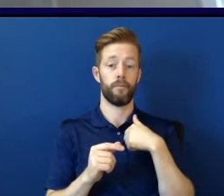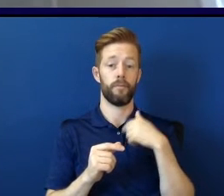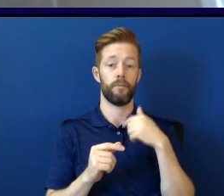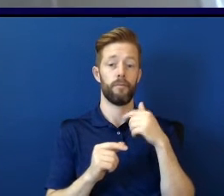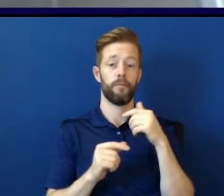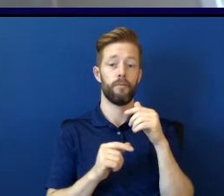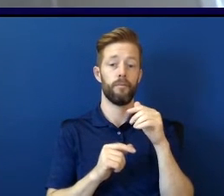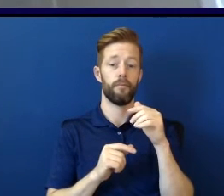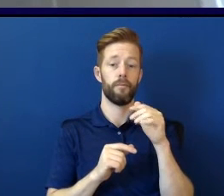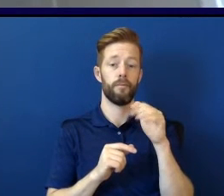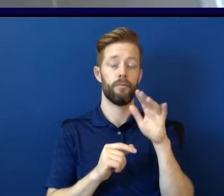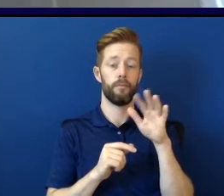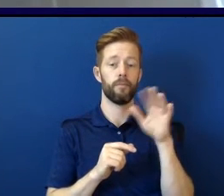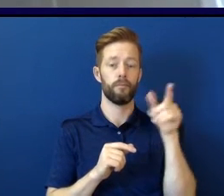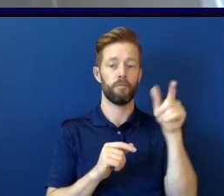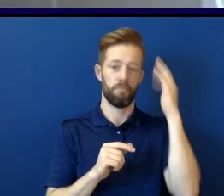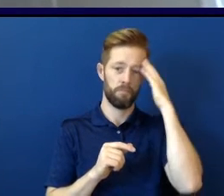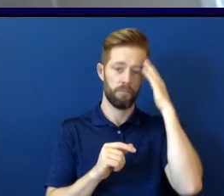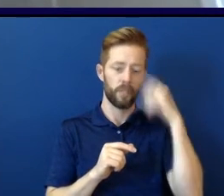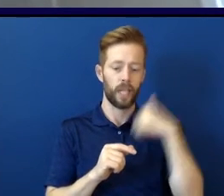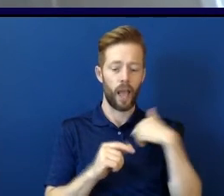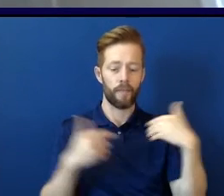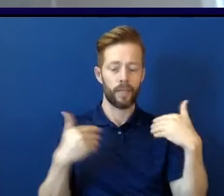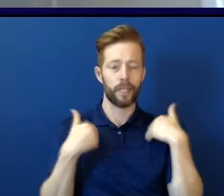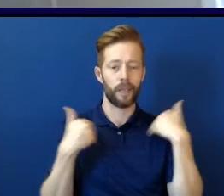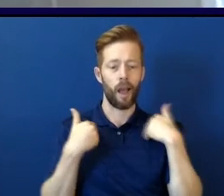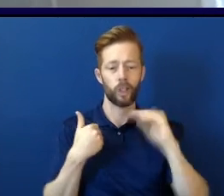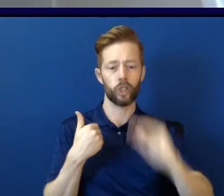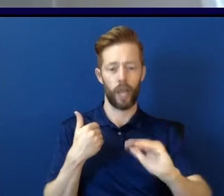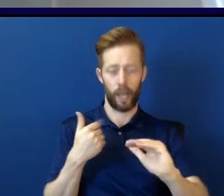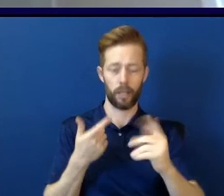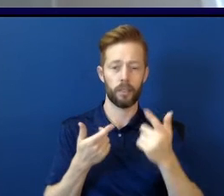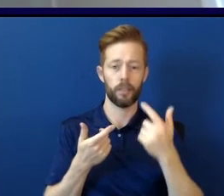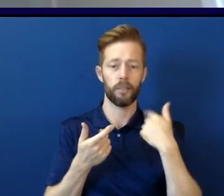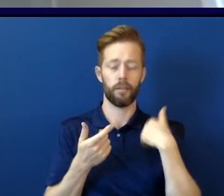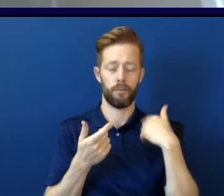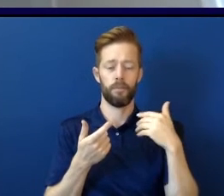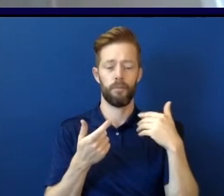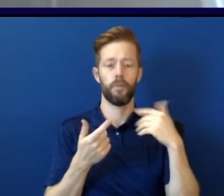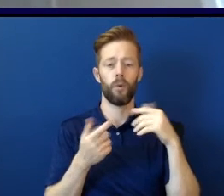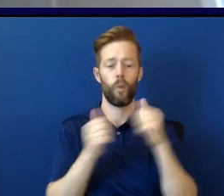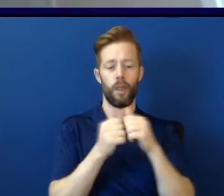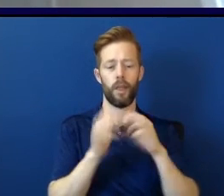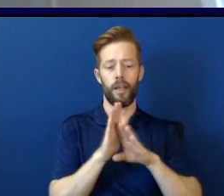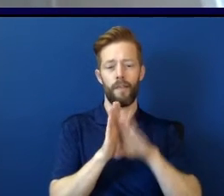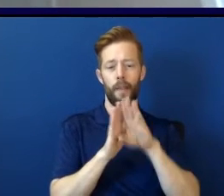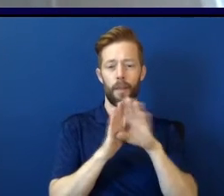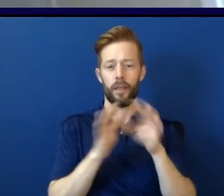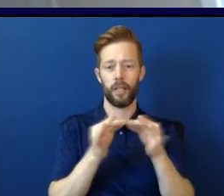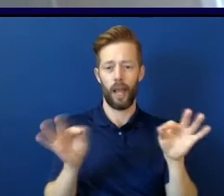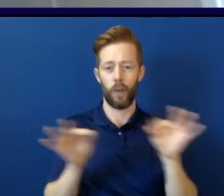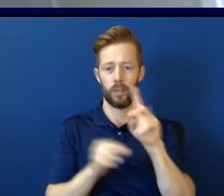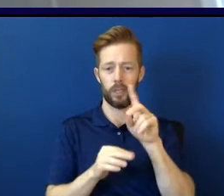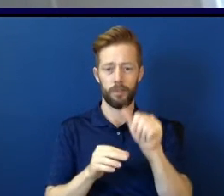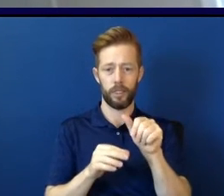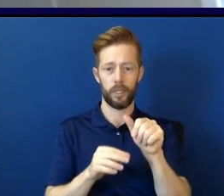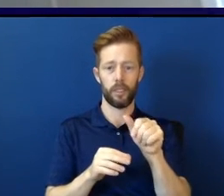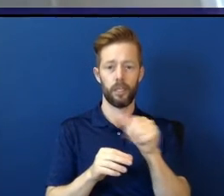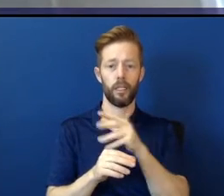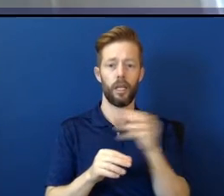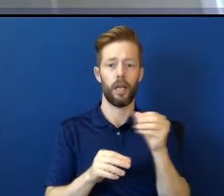So Ching knows that I have a young child, a preschooler with a developmental language disability.